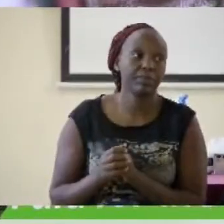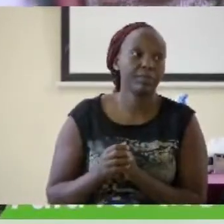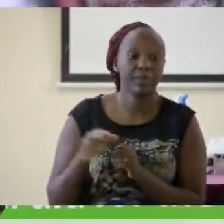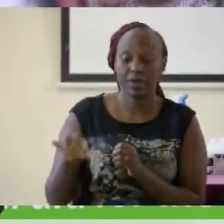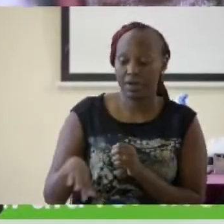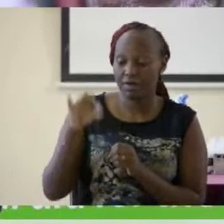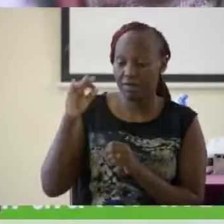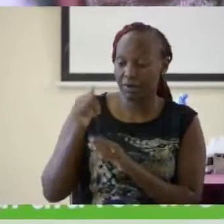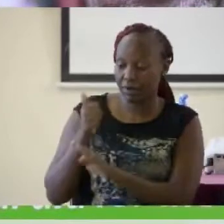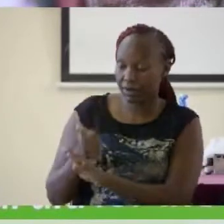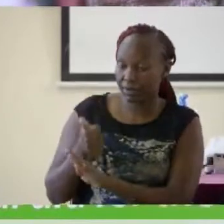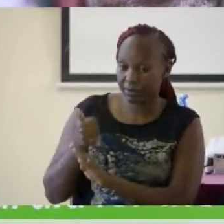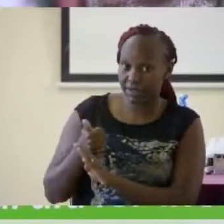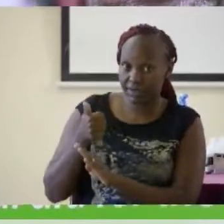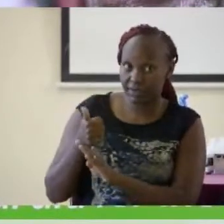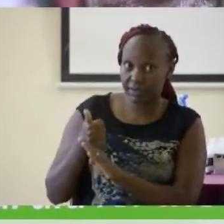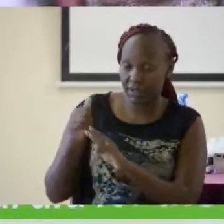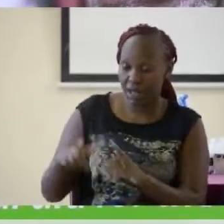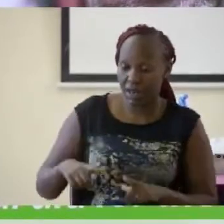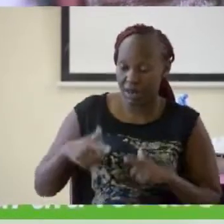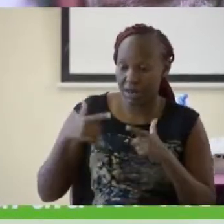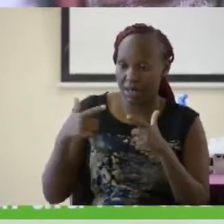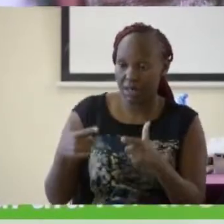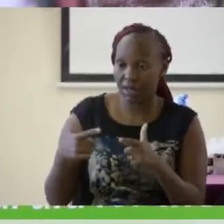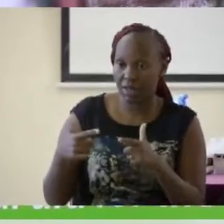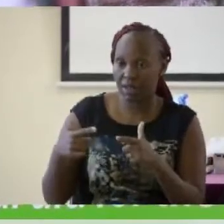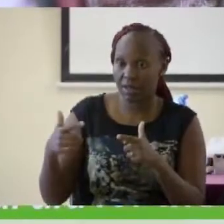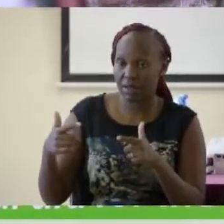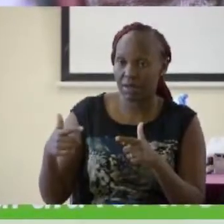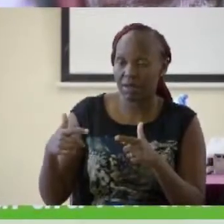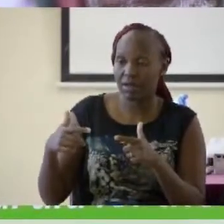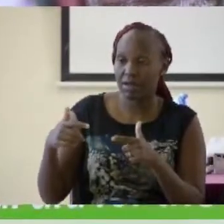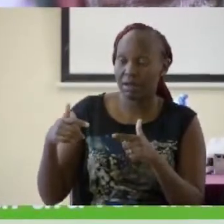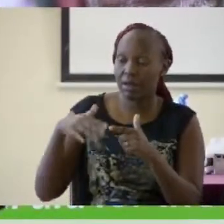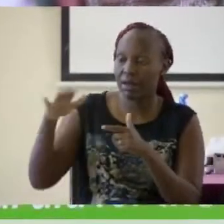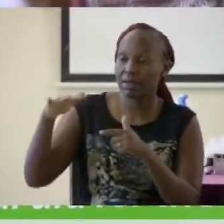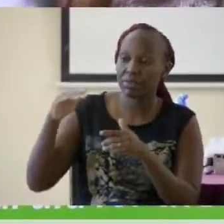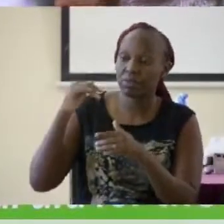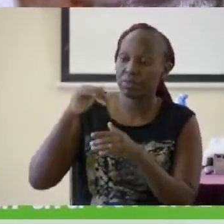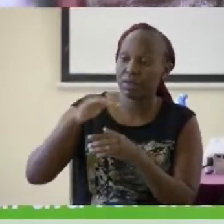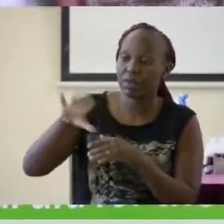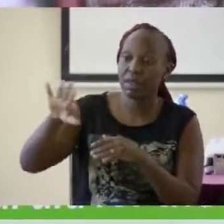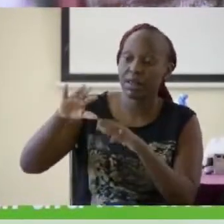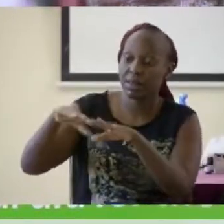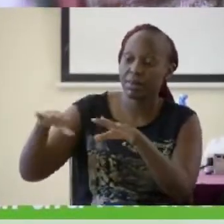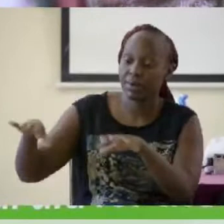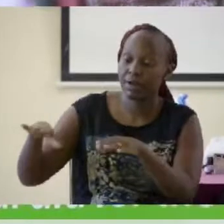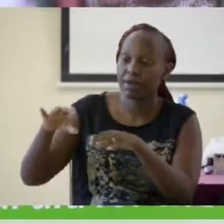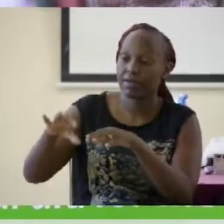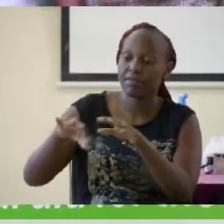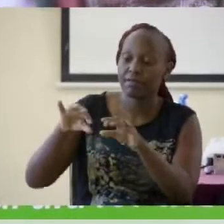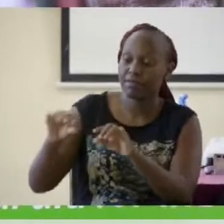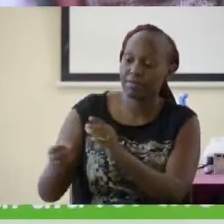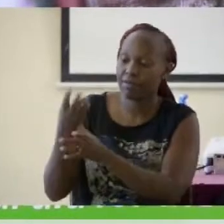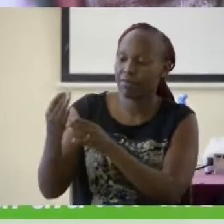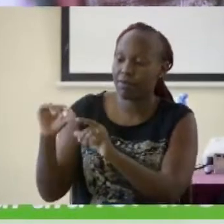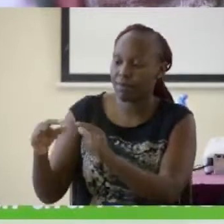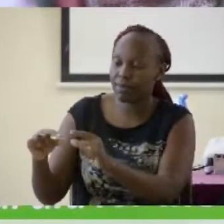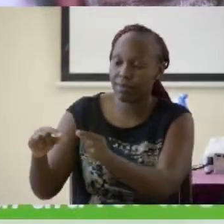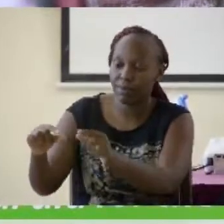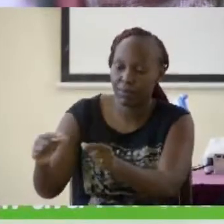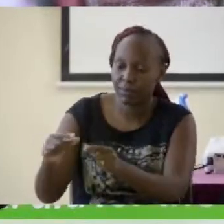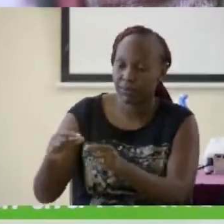found themselves living at the backs of the shops. And they formed widow support groups.